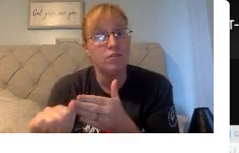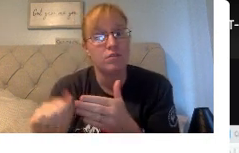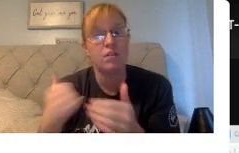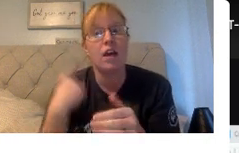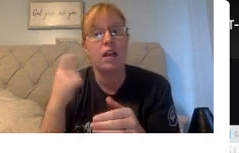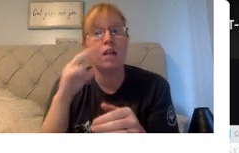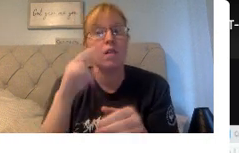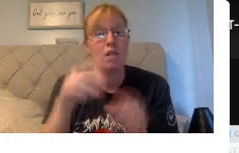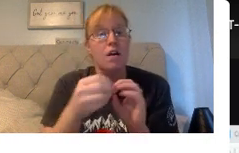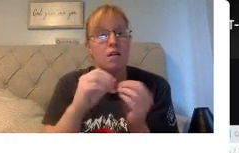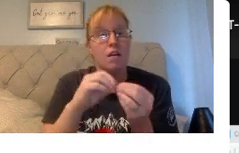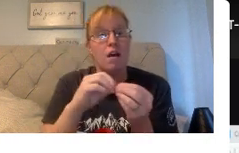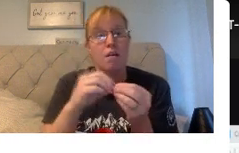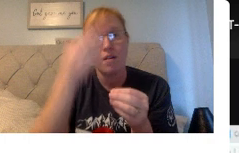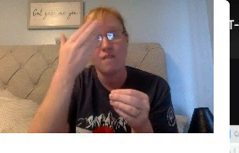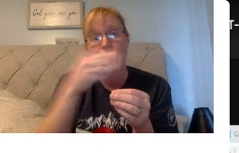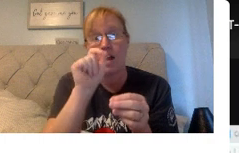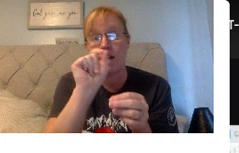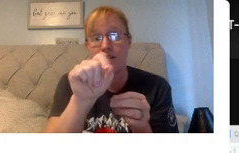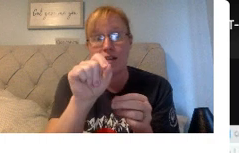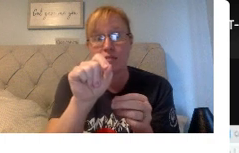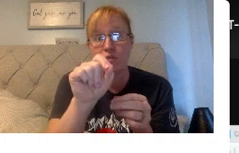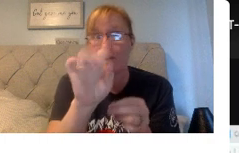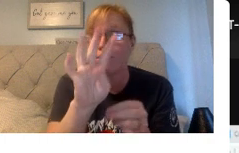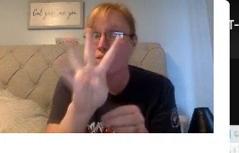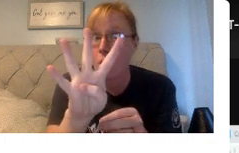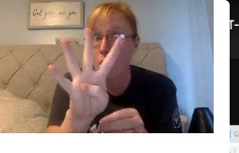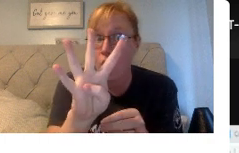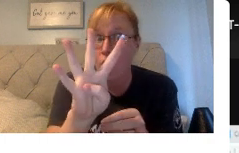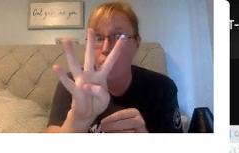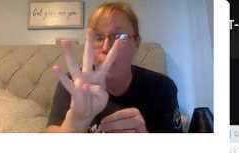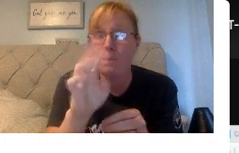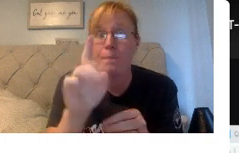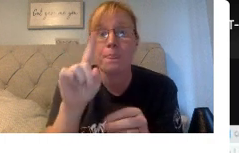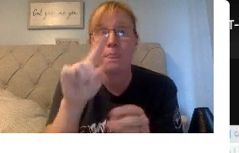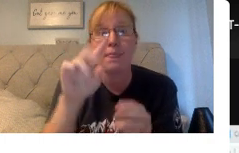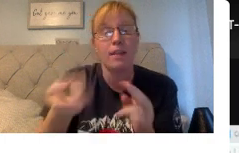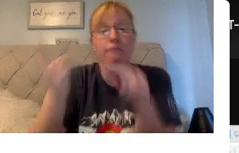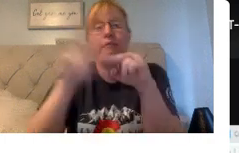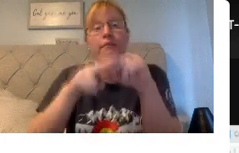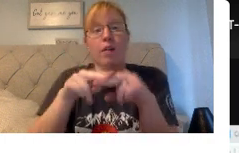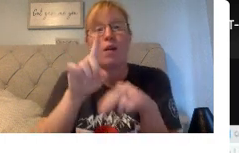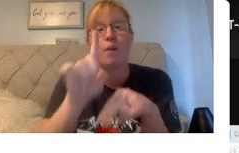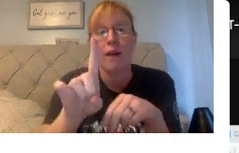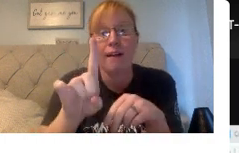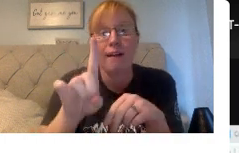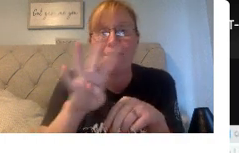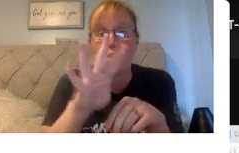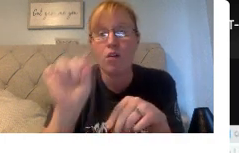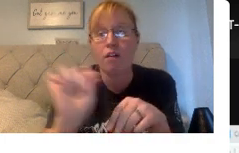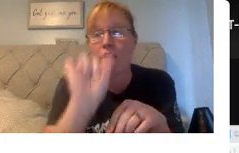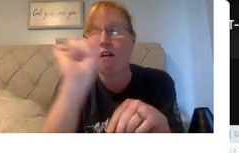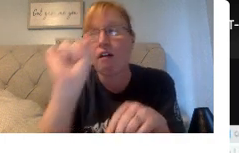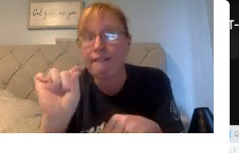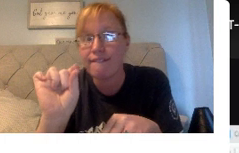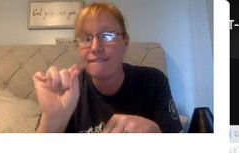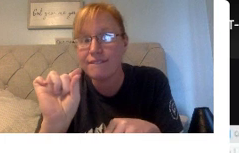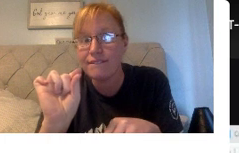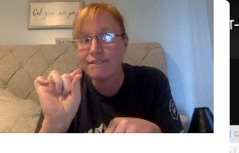need to look at my number in front of the decimal, which is 4, and I need to go 1 up. 4, 1 up from 4 is